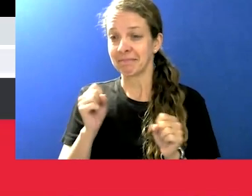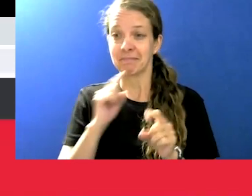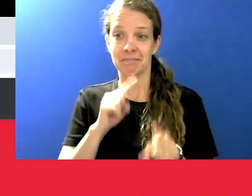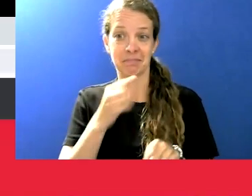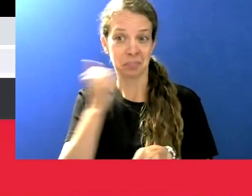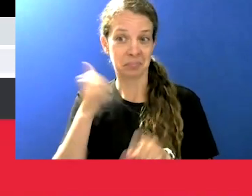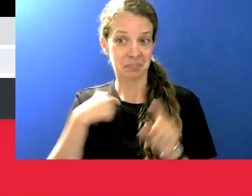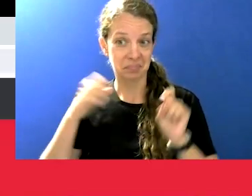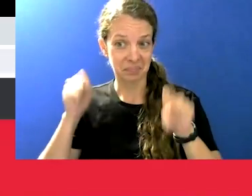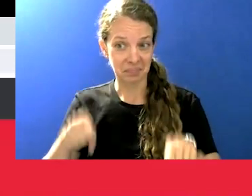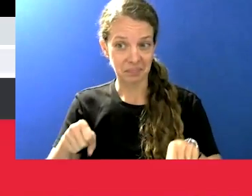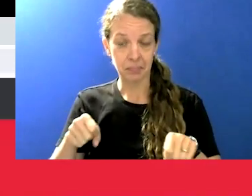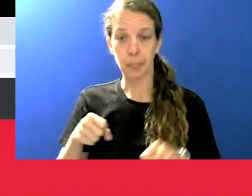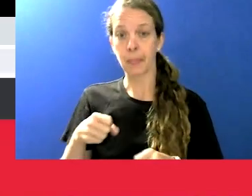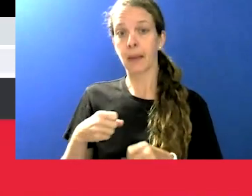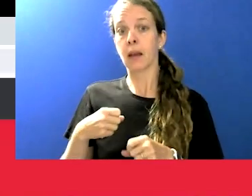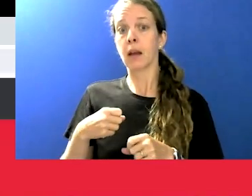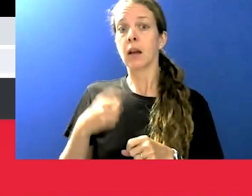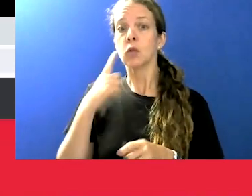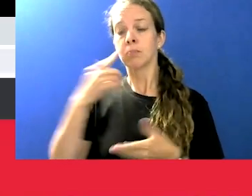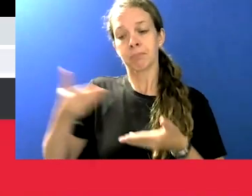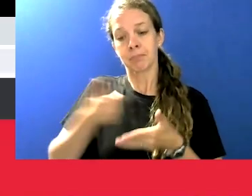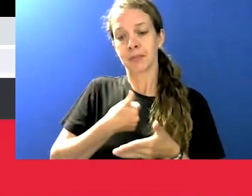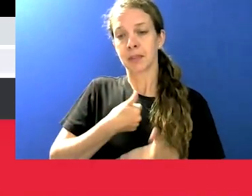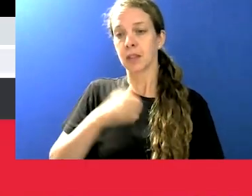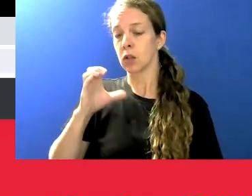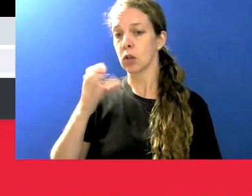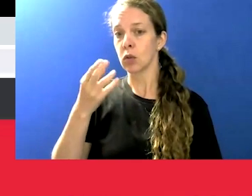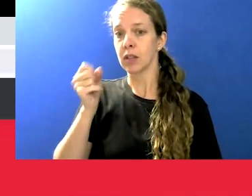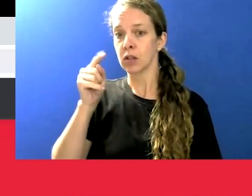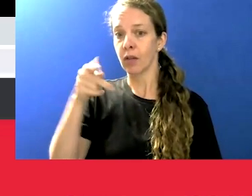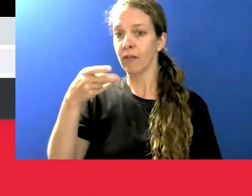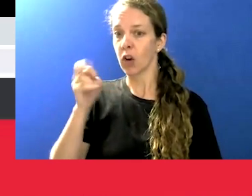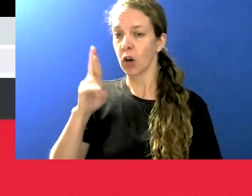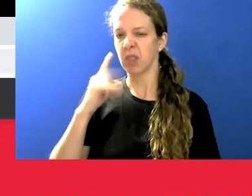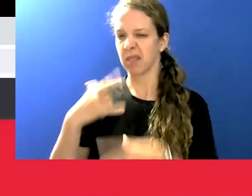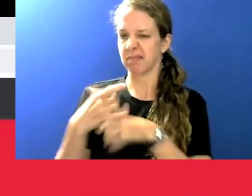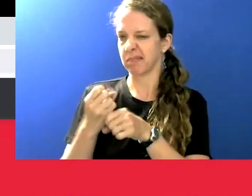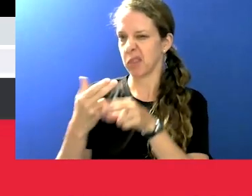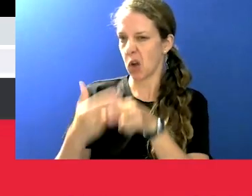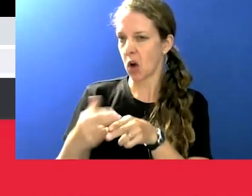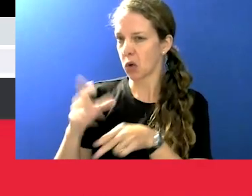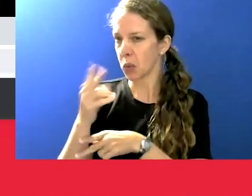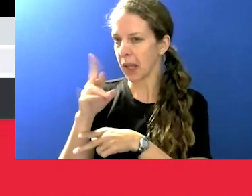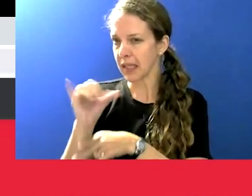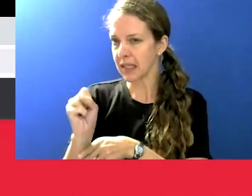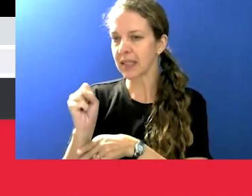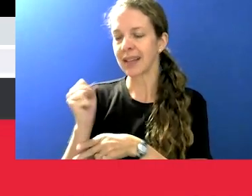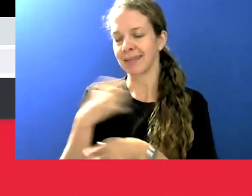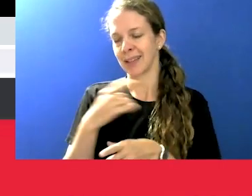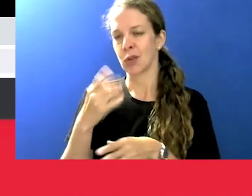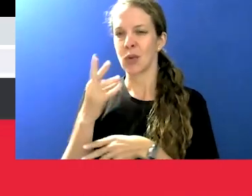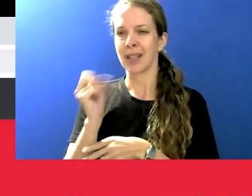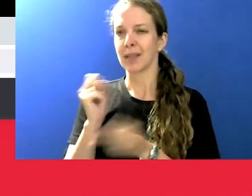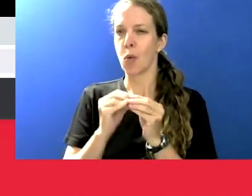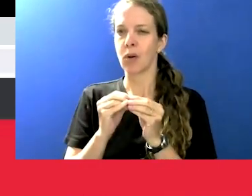as I can. To introduce myself, my name is Christopher, but you guys can call me Chris. I like to say that I just feel like Christopher is just too formal for